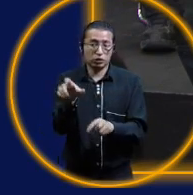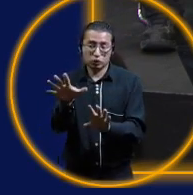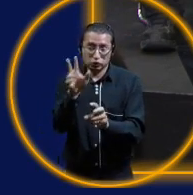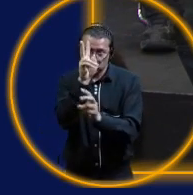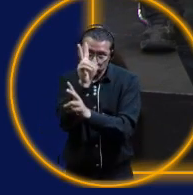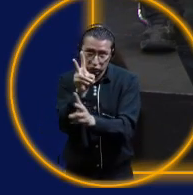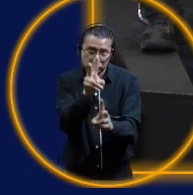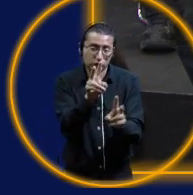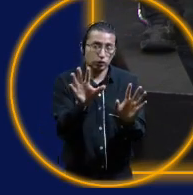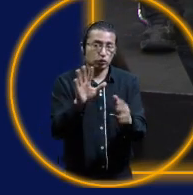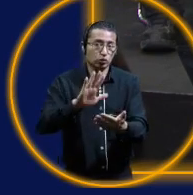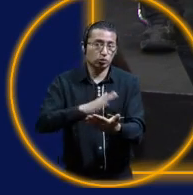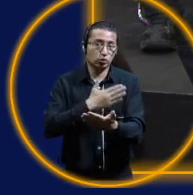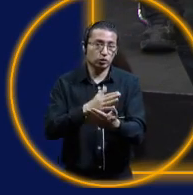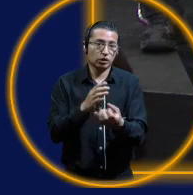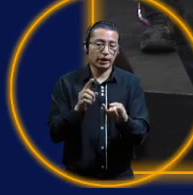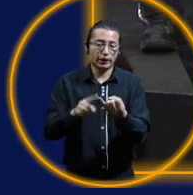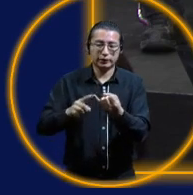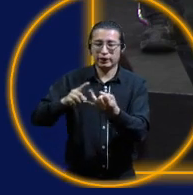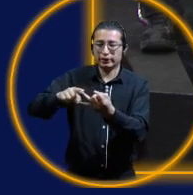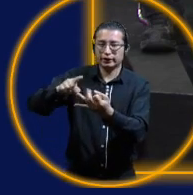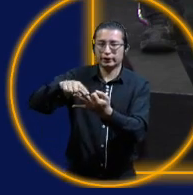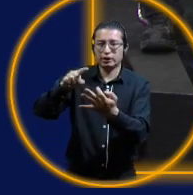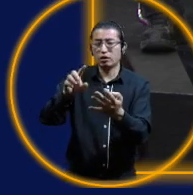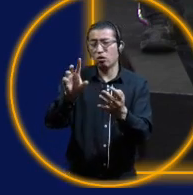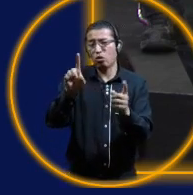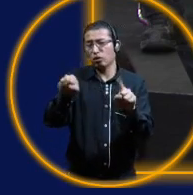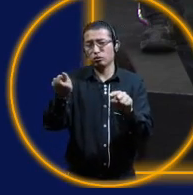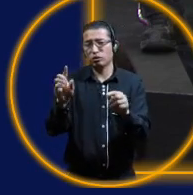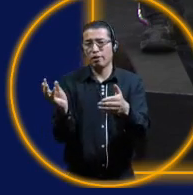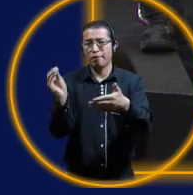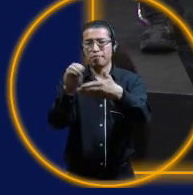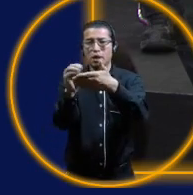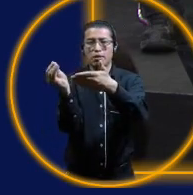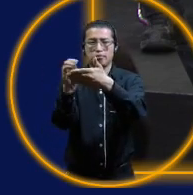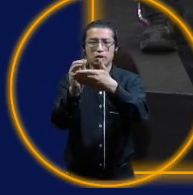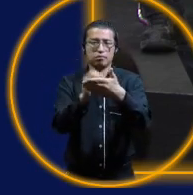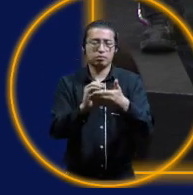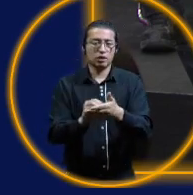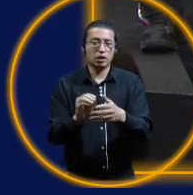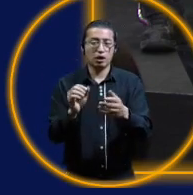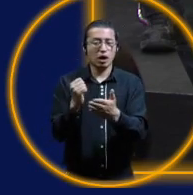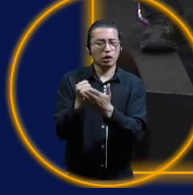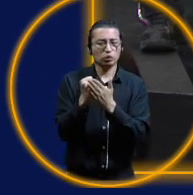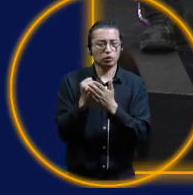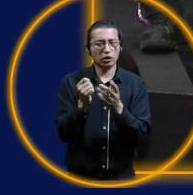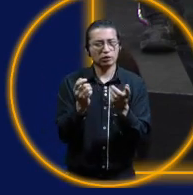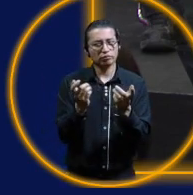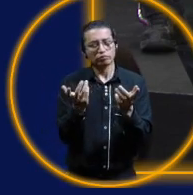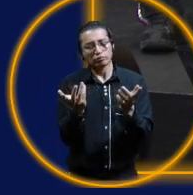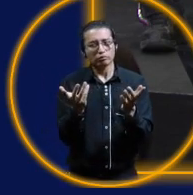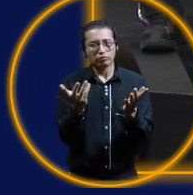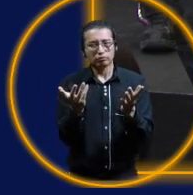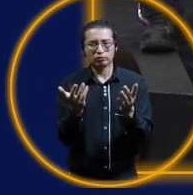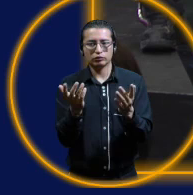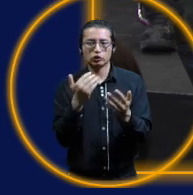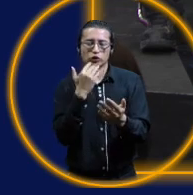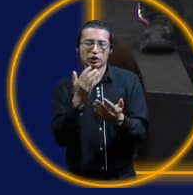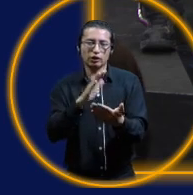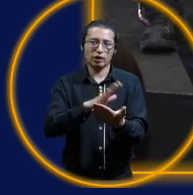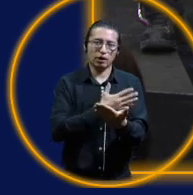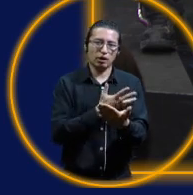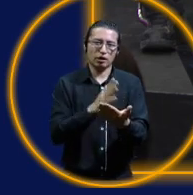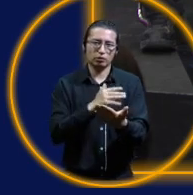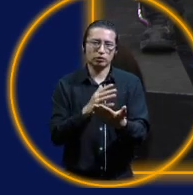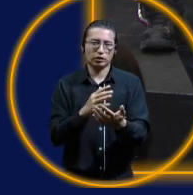different Pitchfork, these different publications that help to curate albums and artists. I find that still to be very useful.